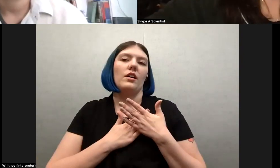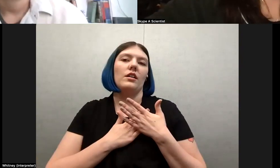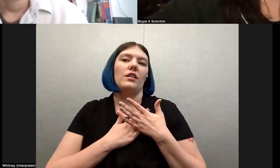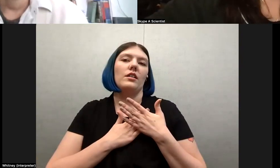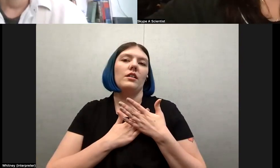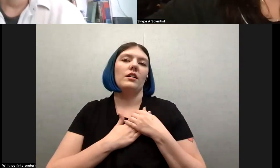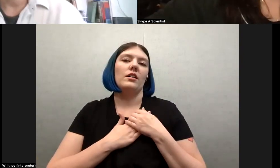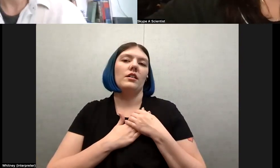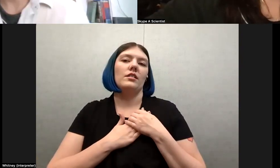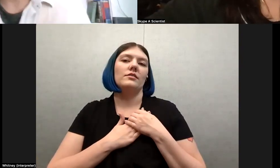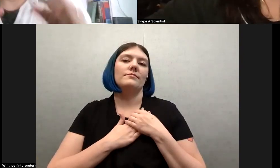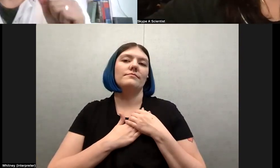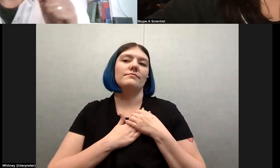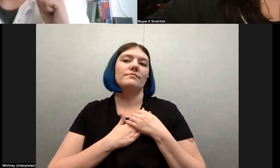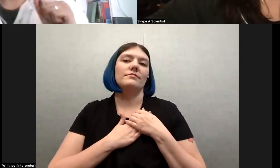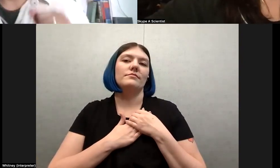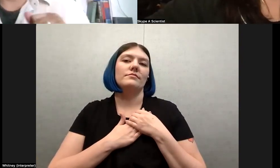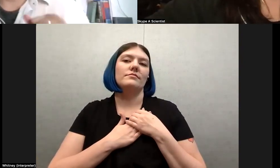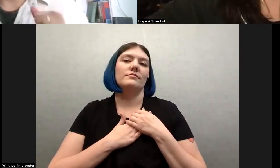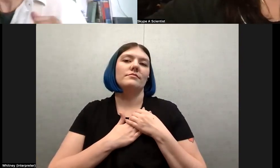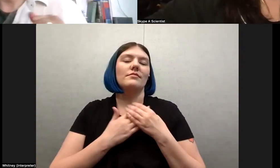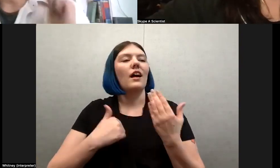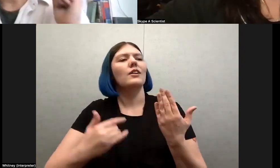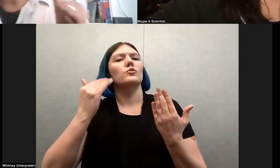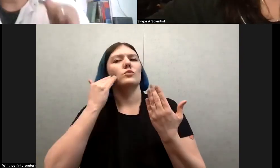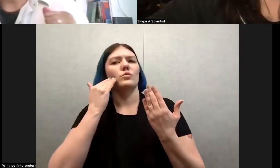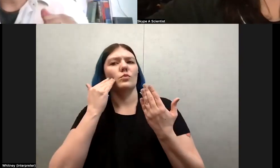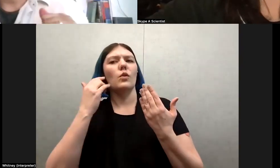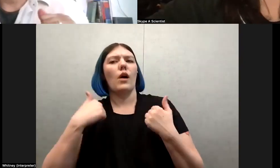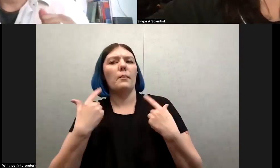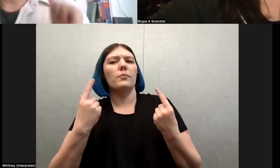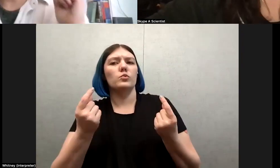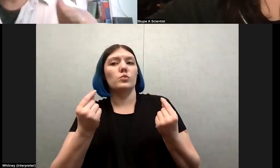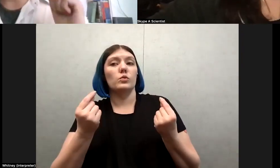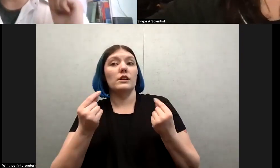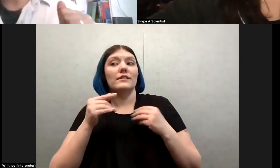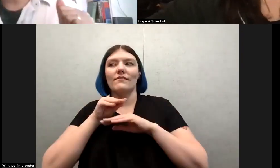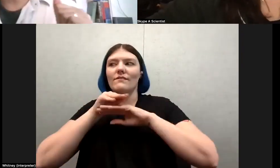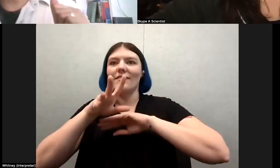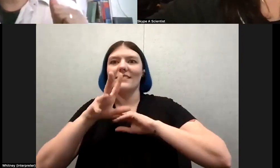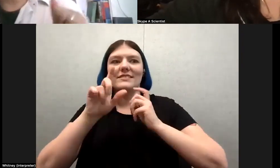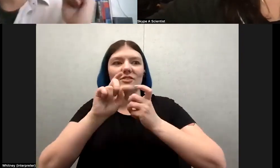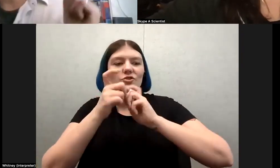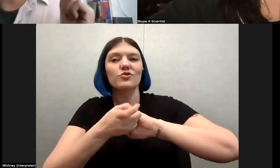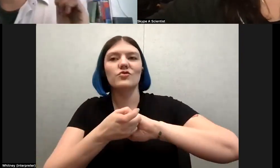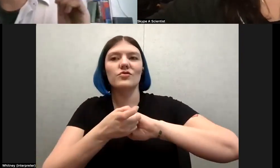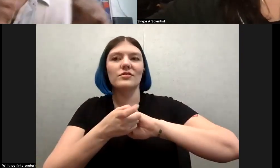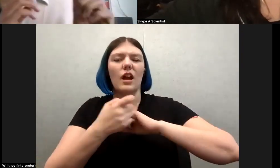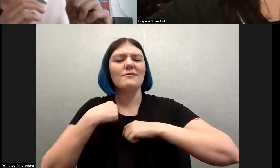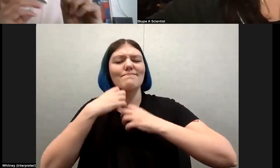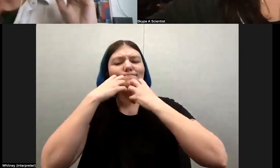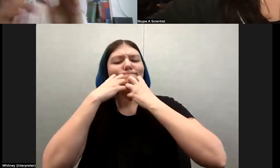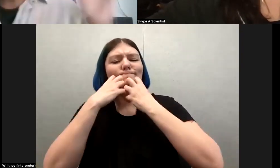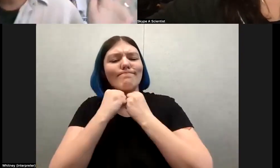that I know what I'm doing is making a difference. I really care about the Everglades. When I go out there, I